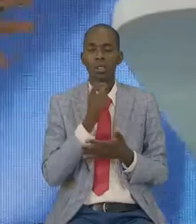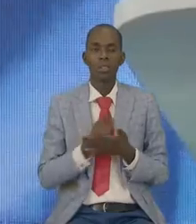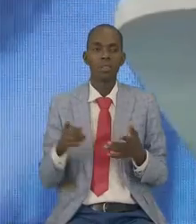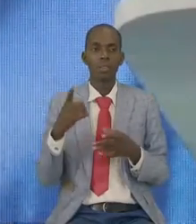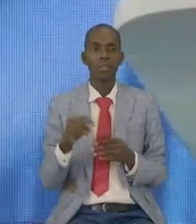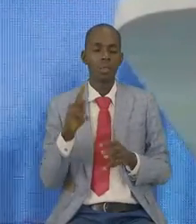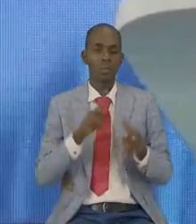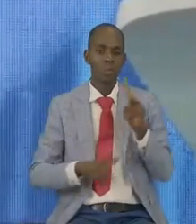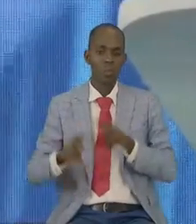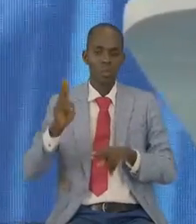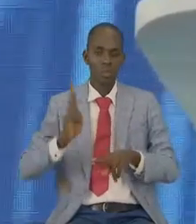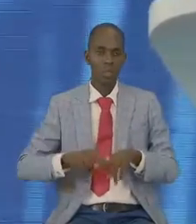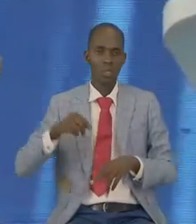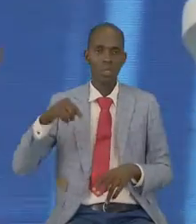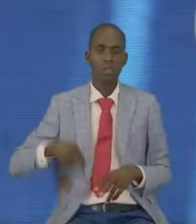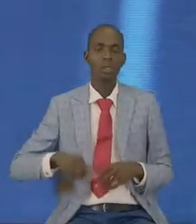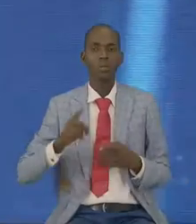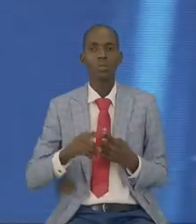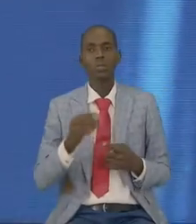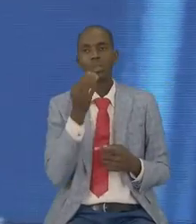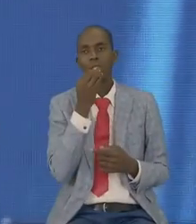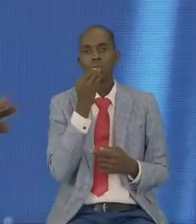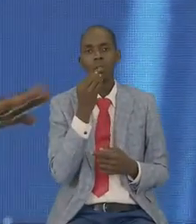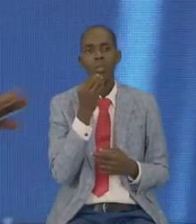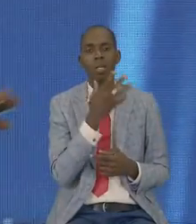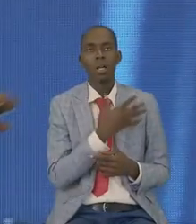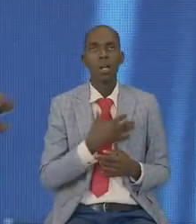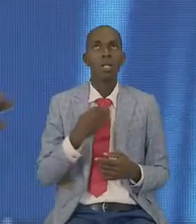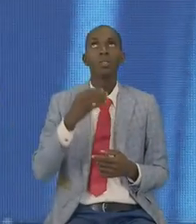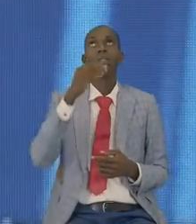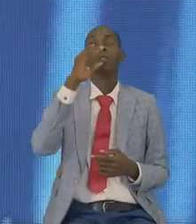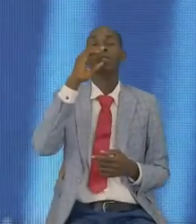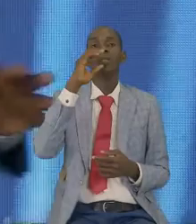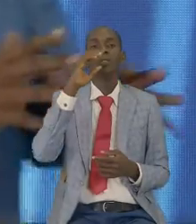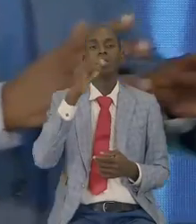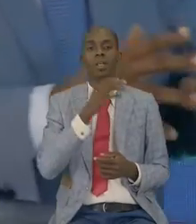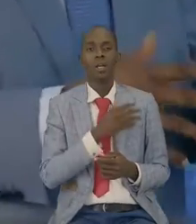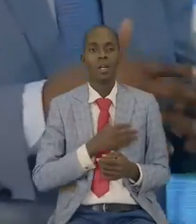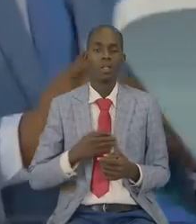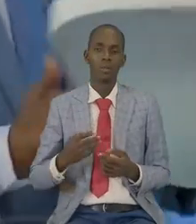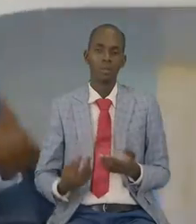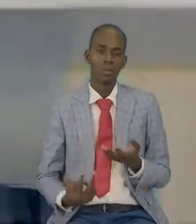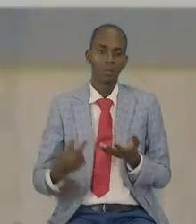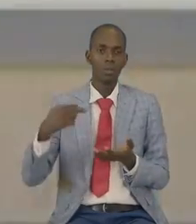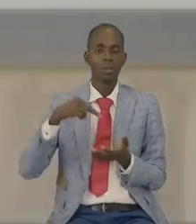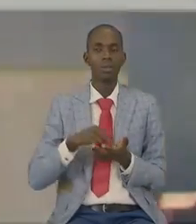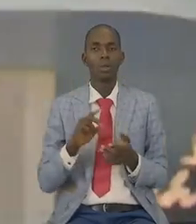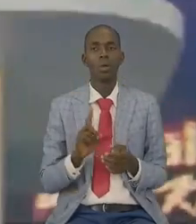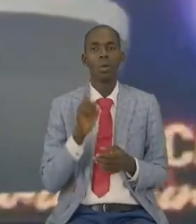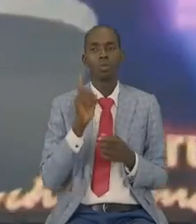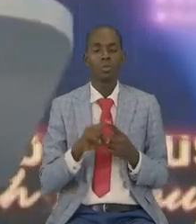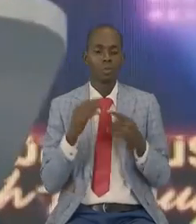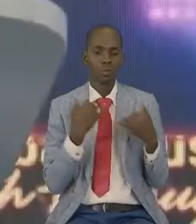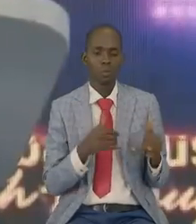the people sat down to eat and drink, and they rose up